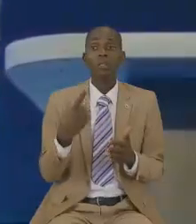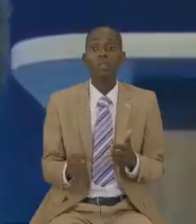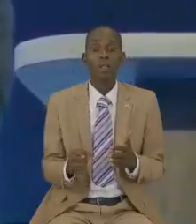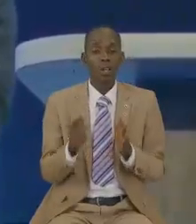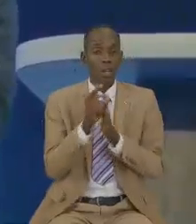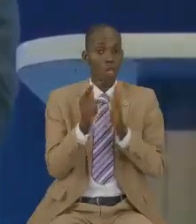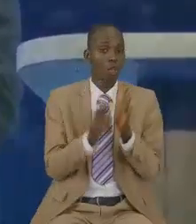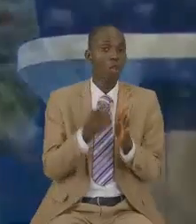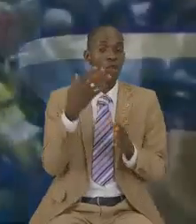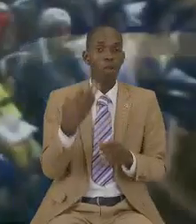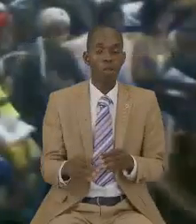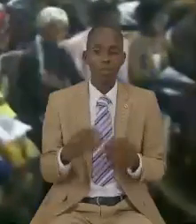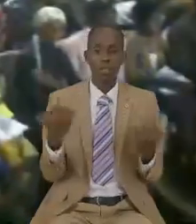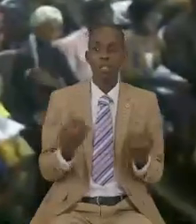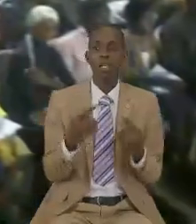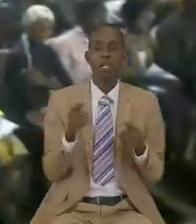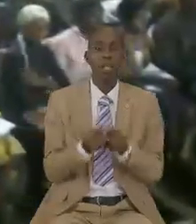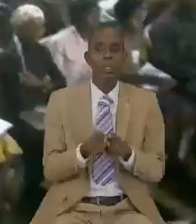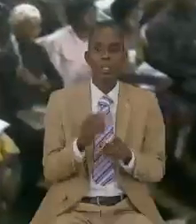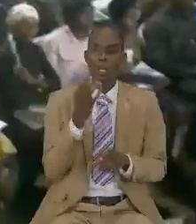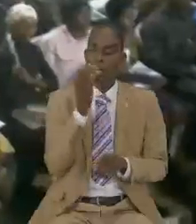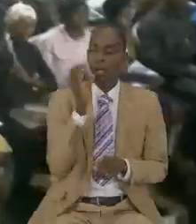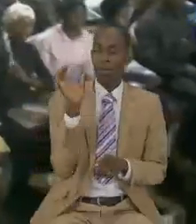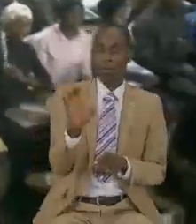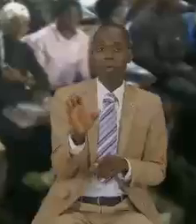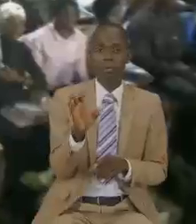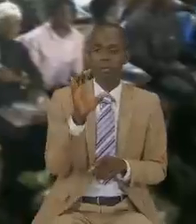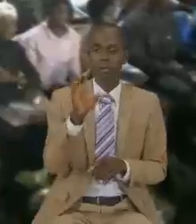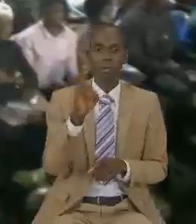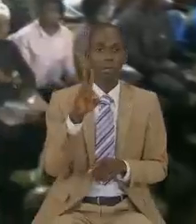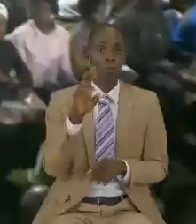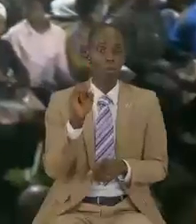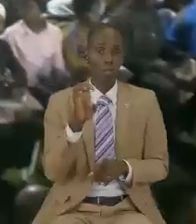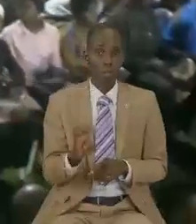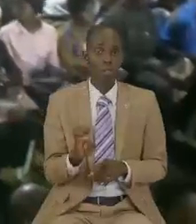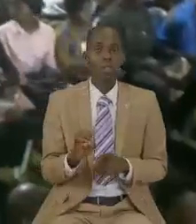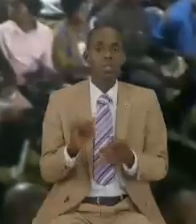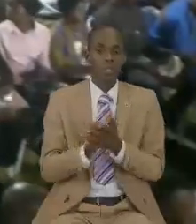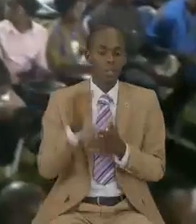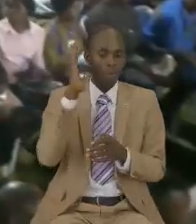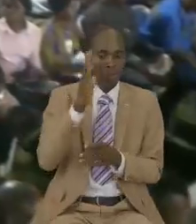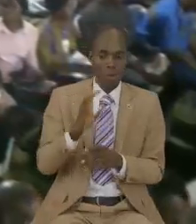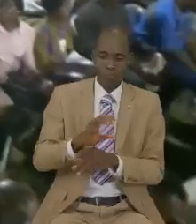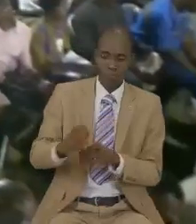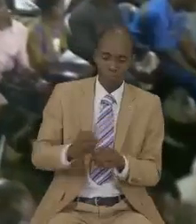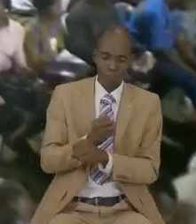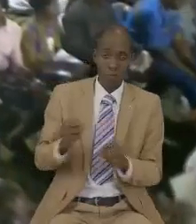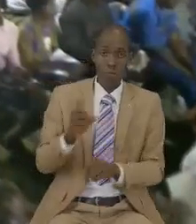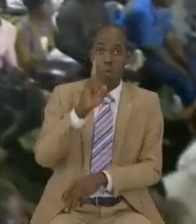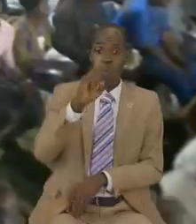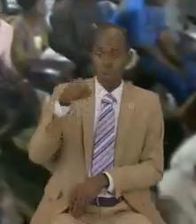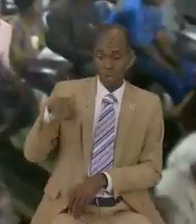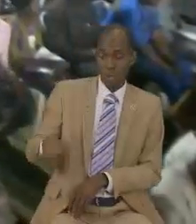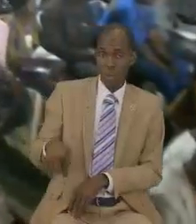like cords, they were tying you. And the law of sin tied one leg. The law of sin